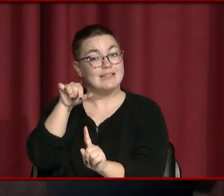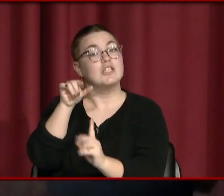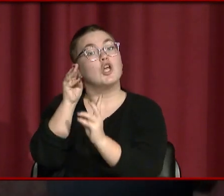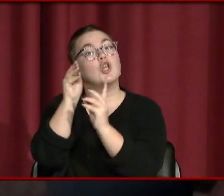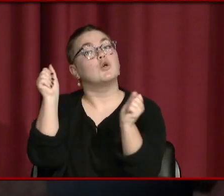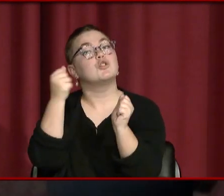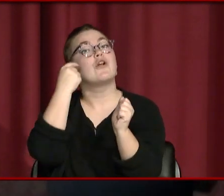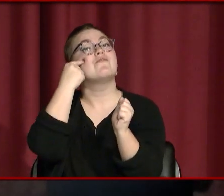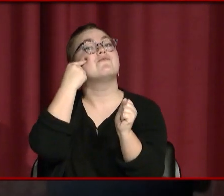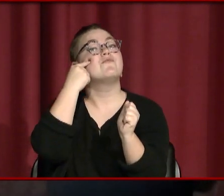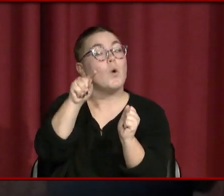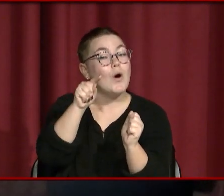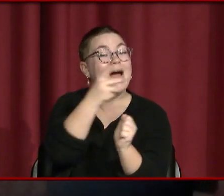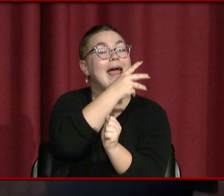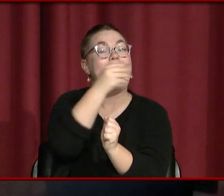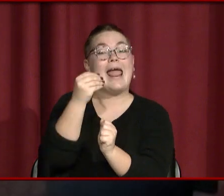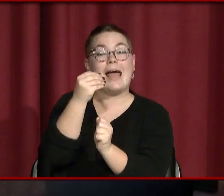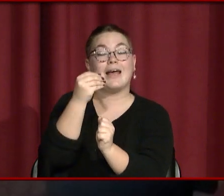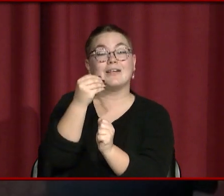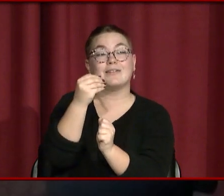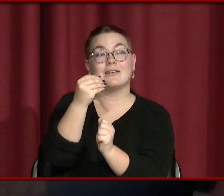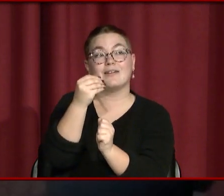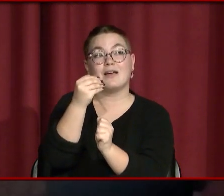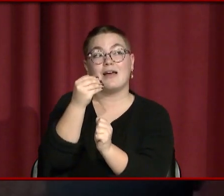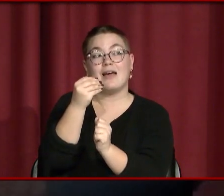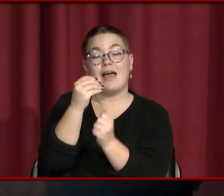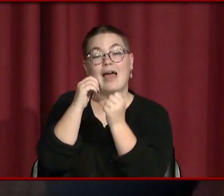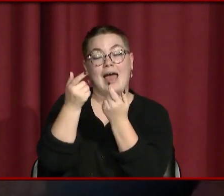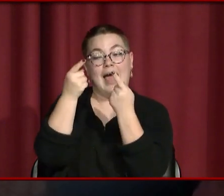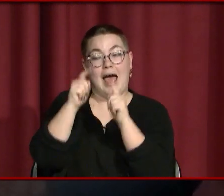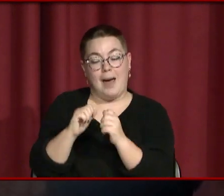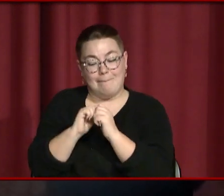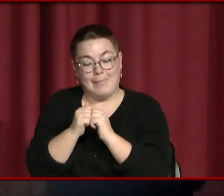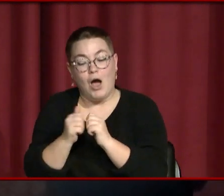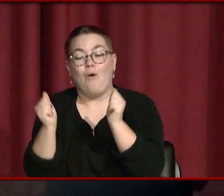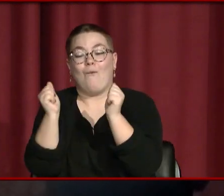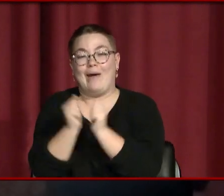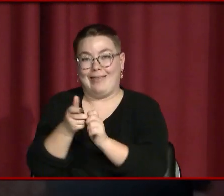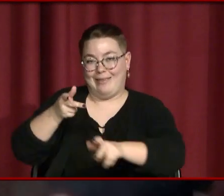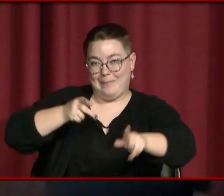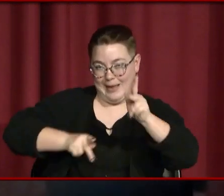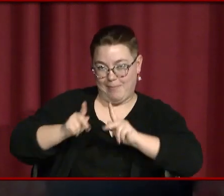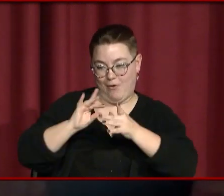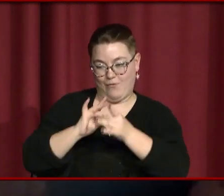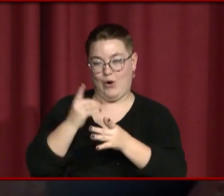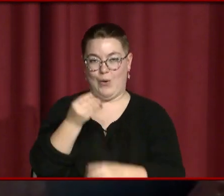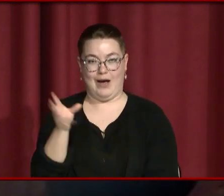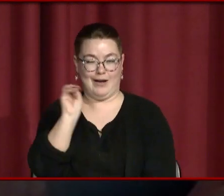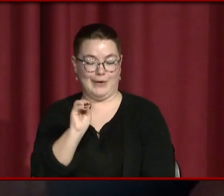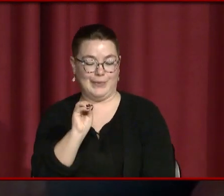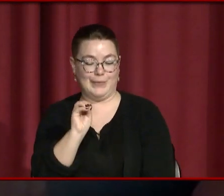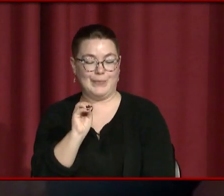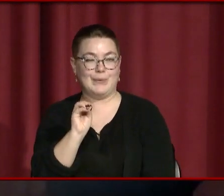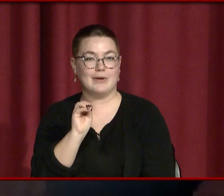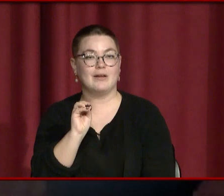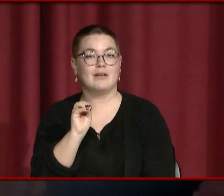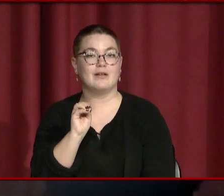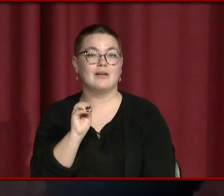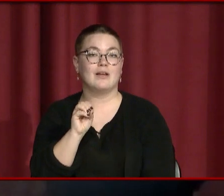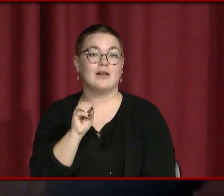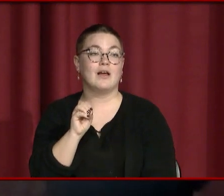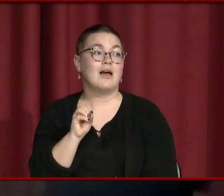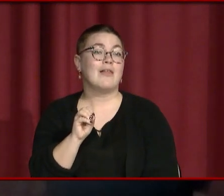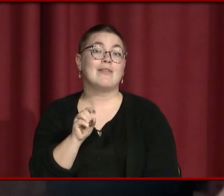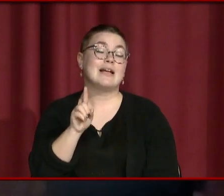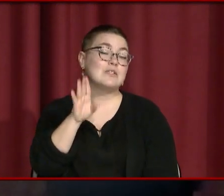and by the people of Ohio, that together we're going to gather across